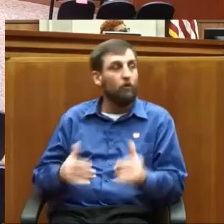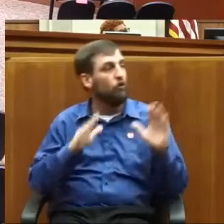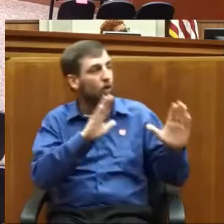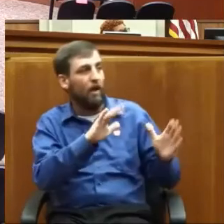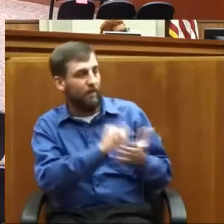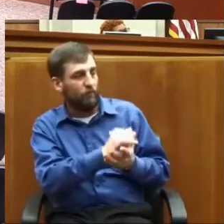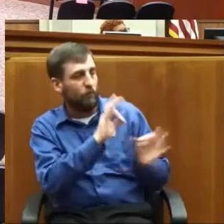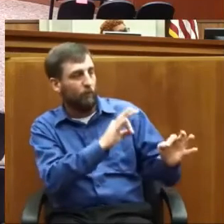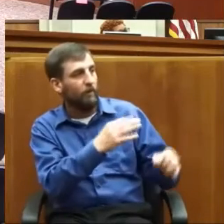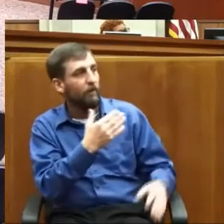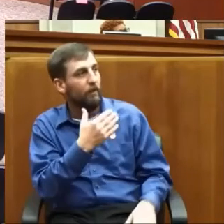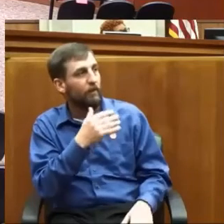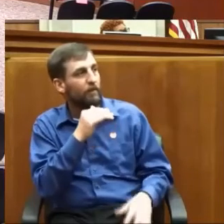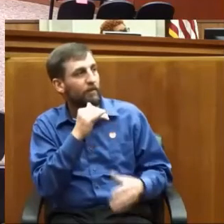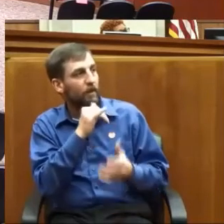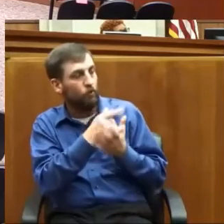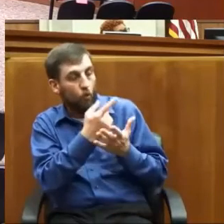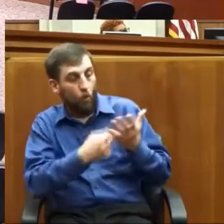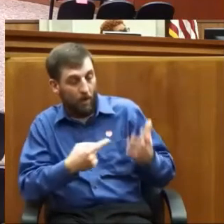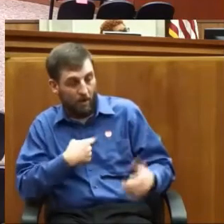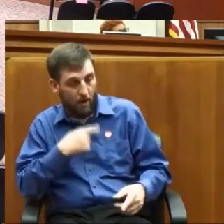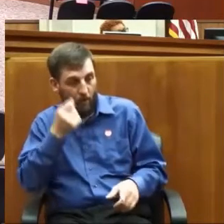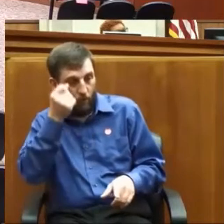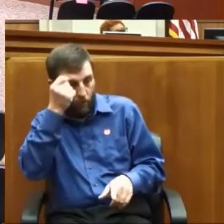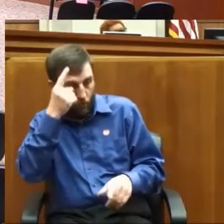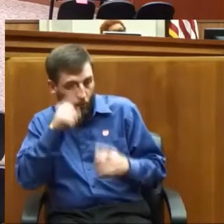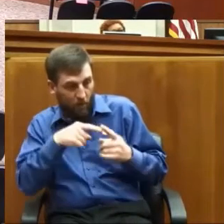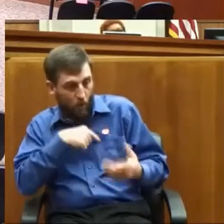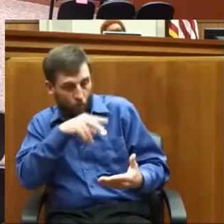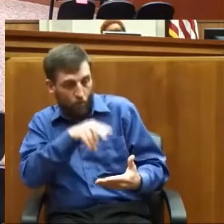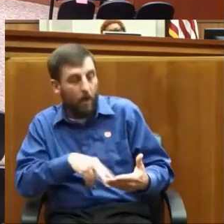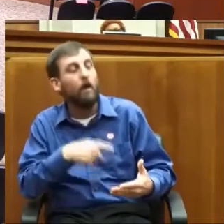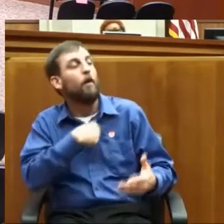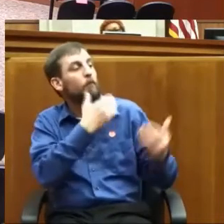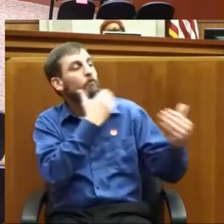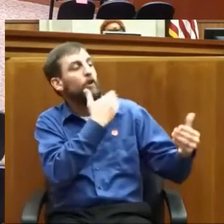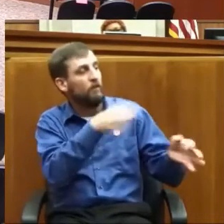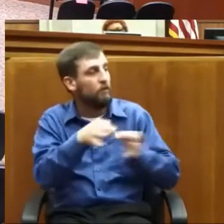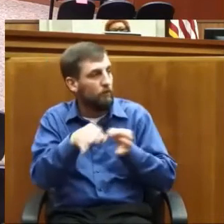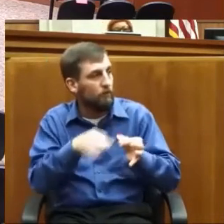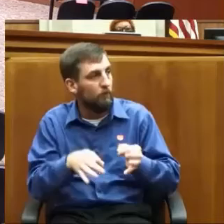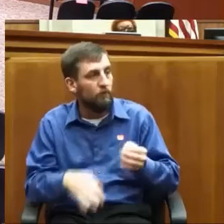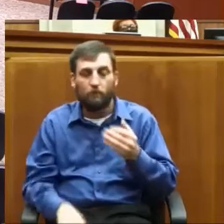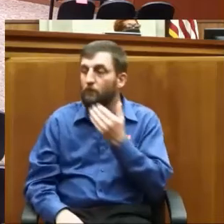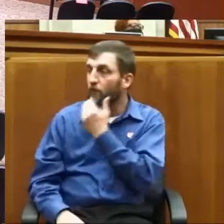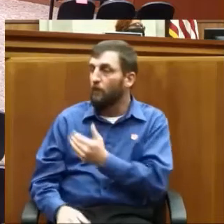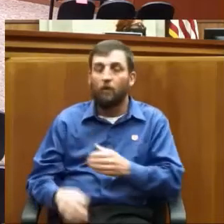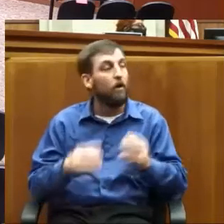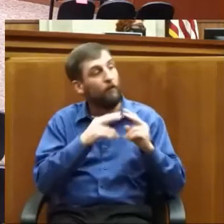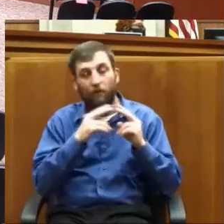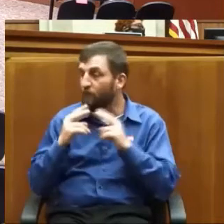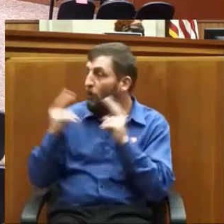done. Great, that's helpful because that's what it suggested when I read this, but I appreciate that. Very confusing. Thank you.